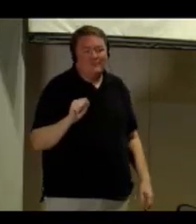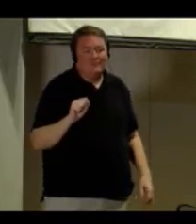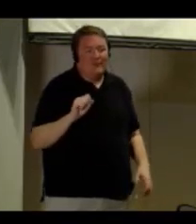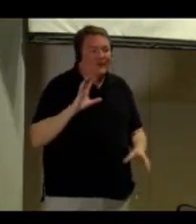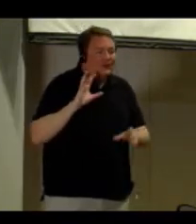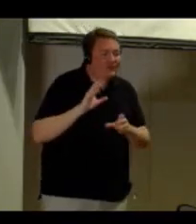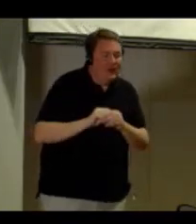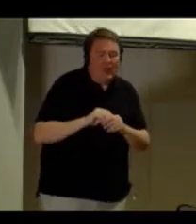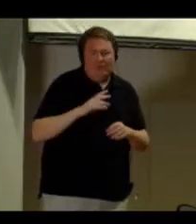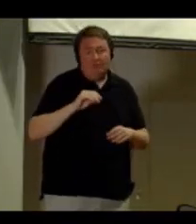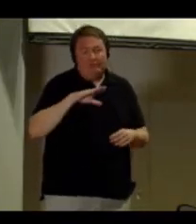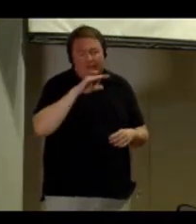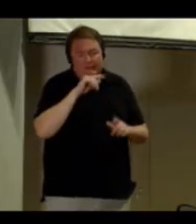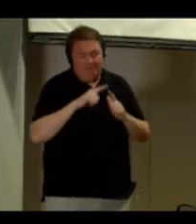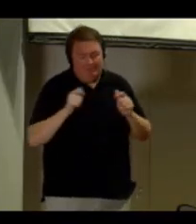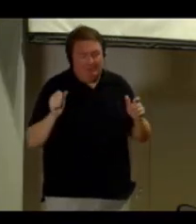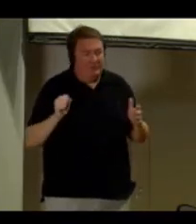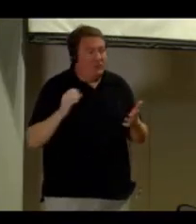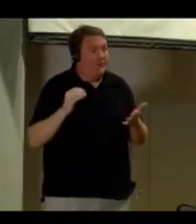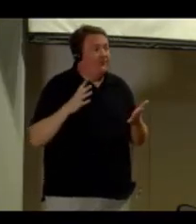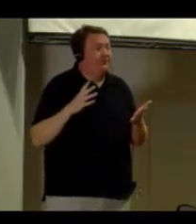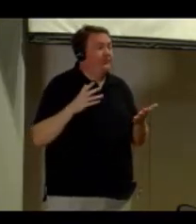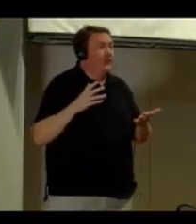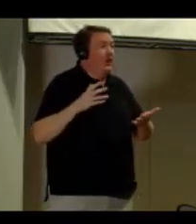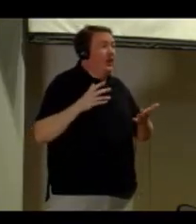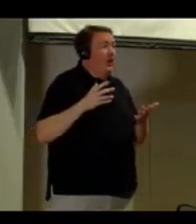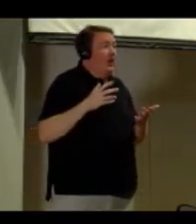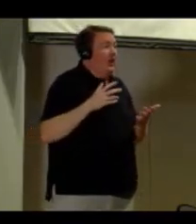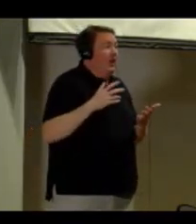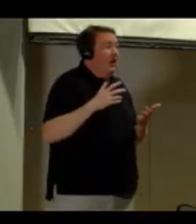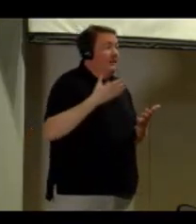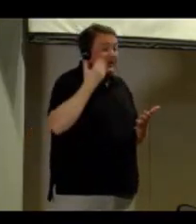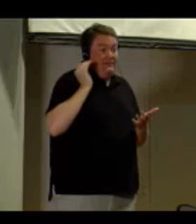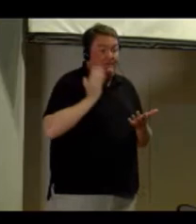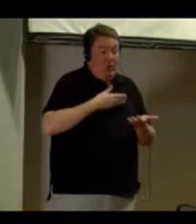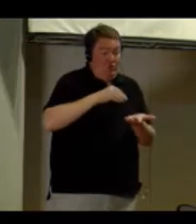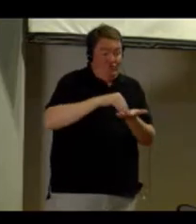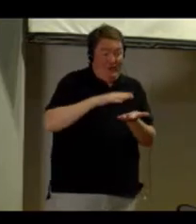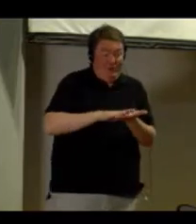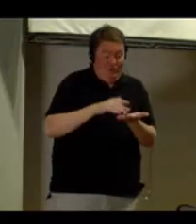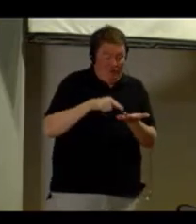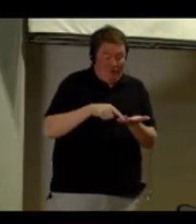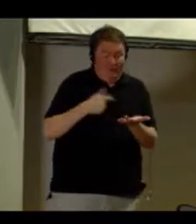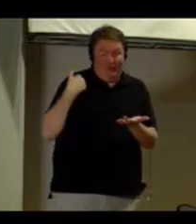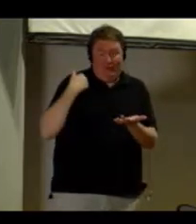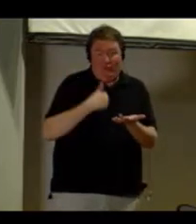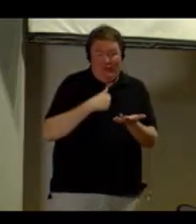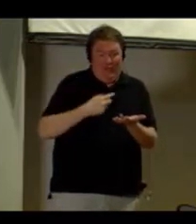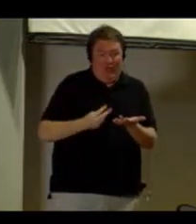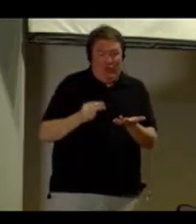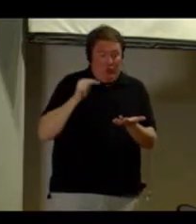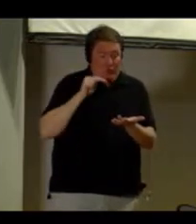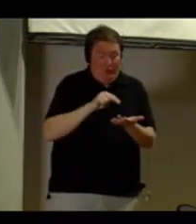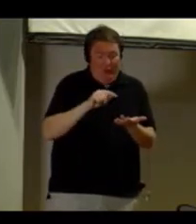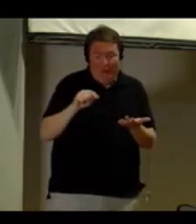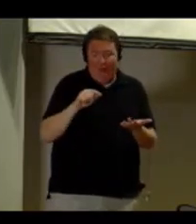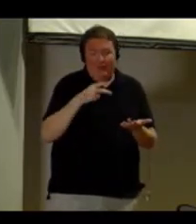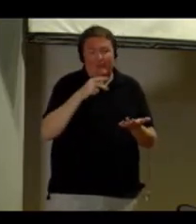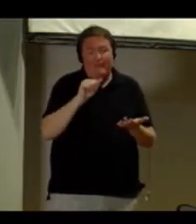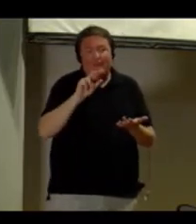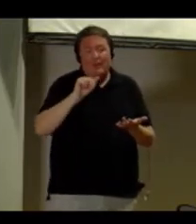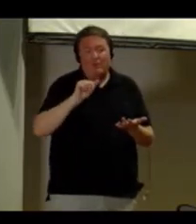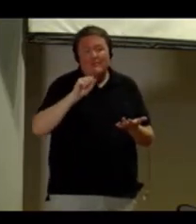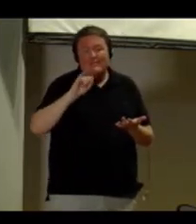in the regime. Also, because of our historical records, we can go back and look at those parasites and the vectors of those